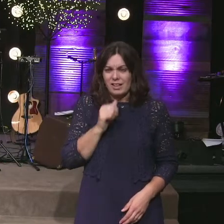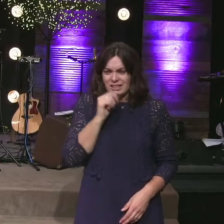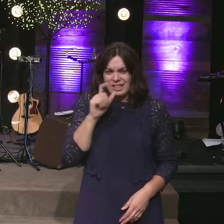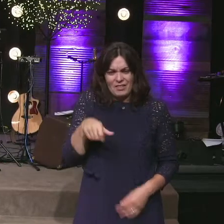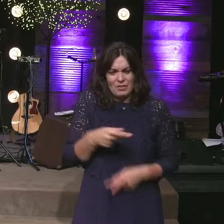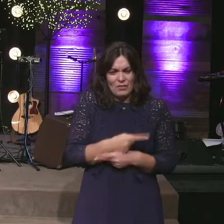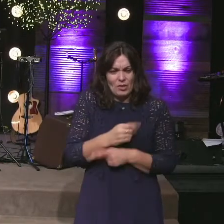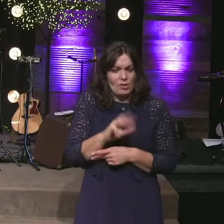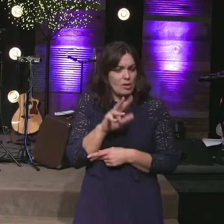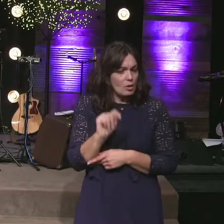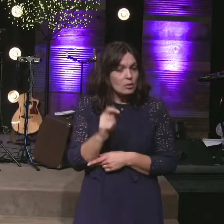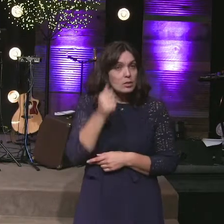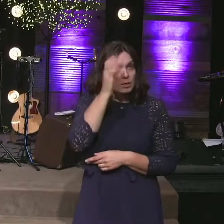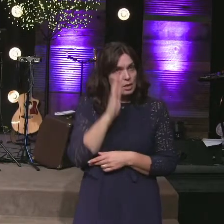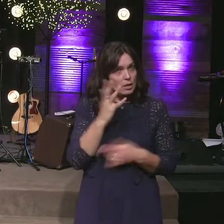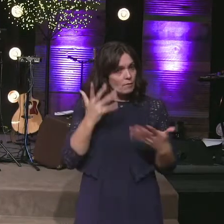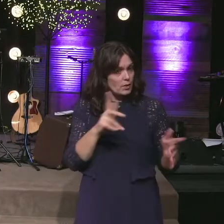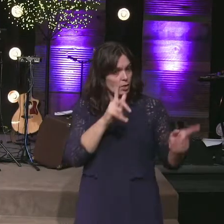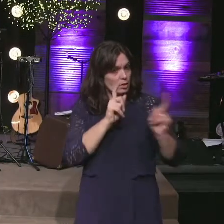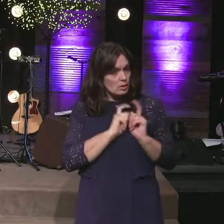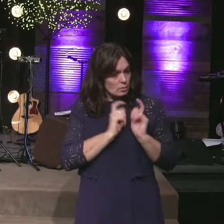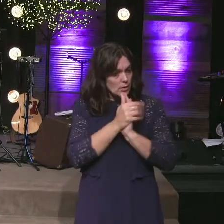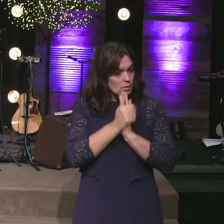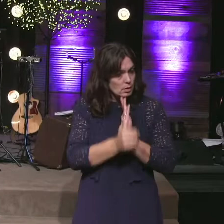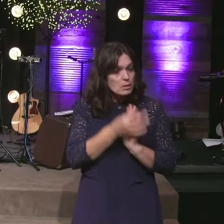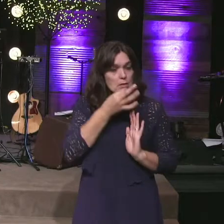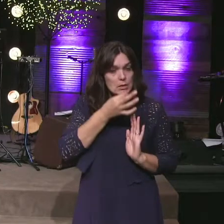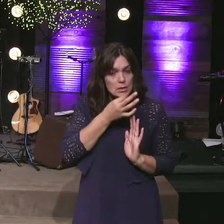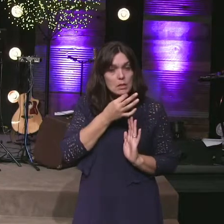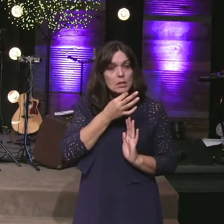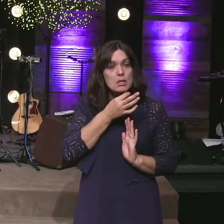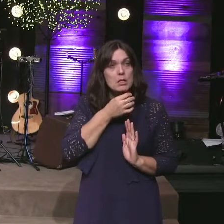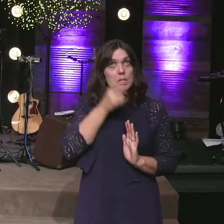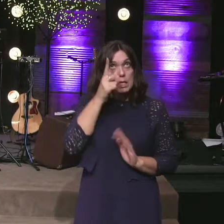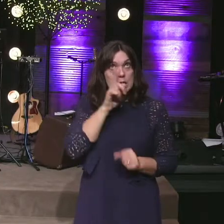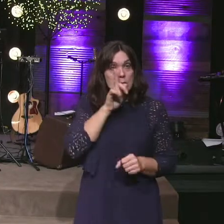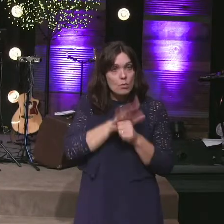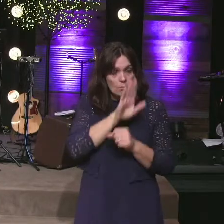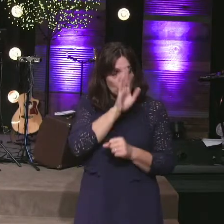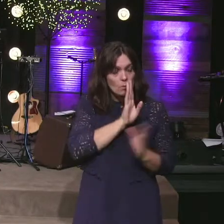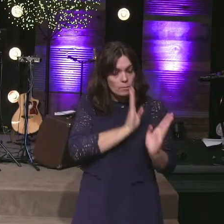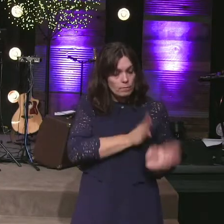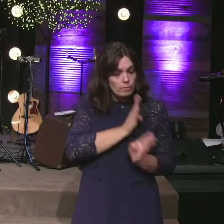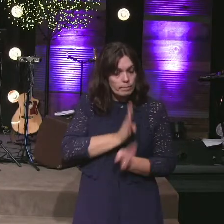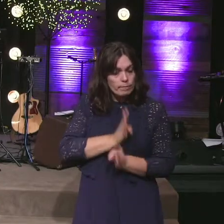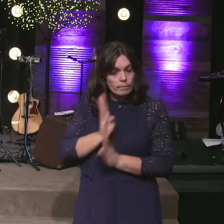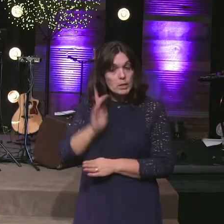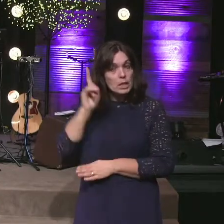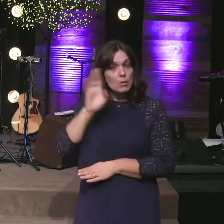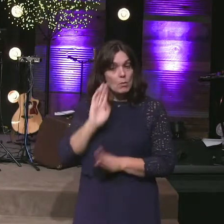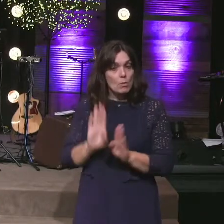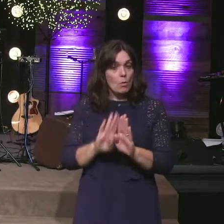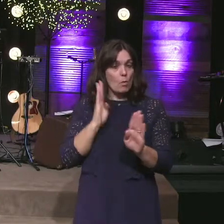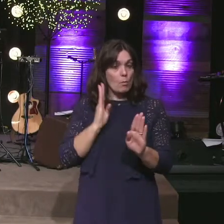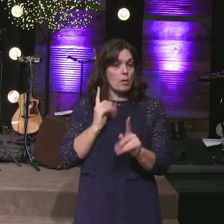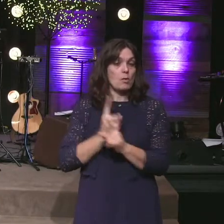me gifts and talents, and that He'd promised to order my steps, and that He would open the right doors and close the wrong ones, and He would show